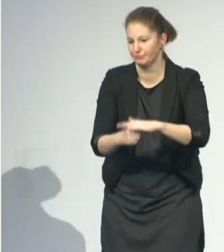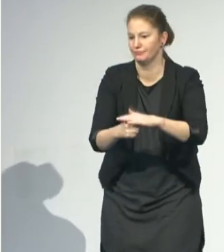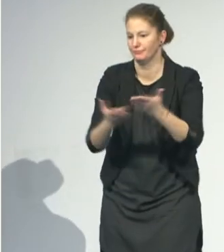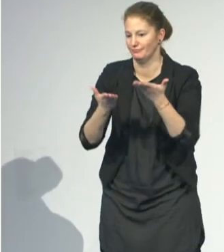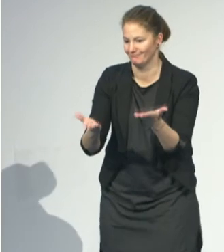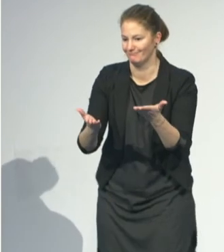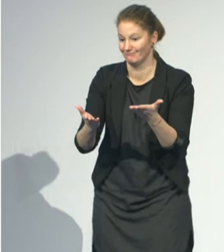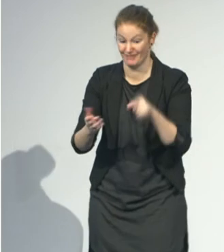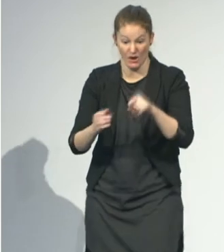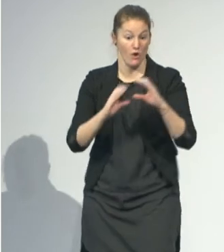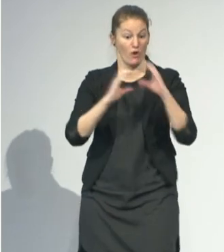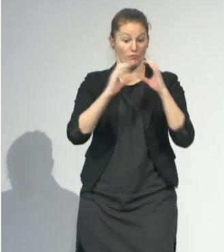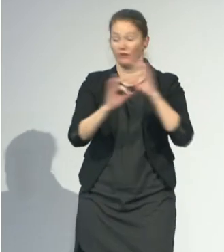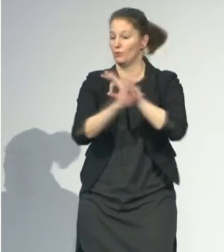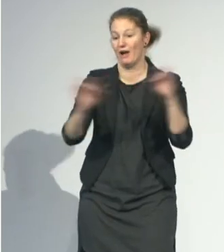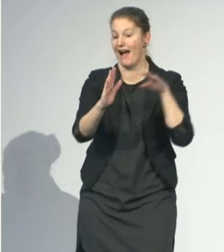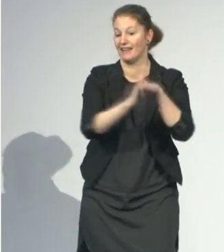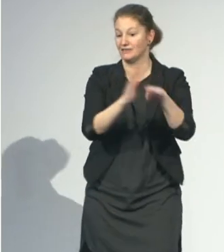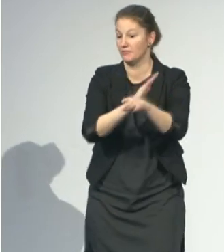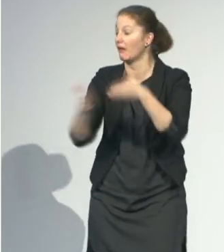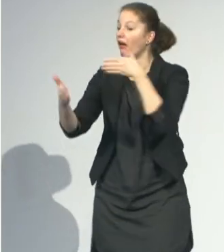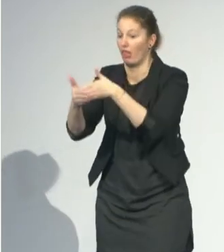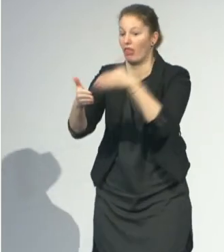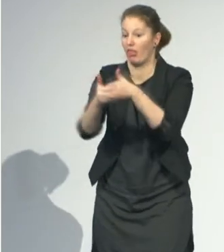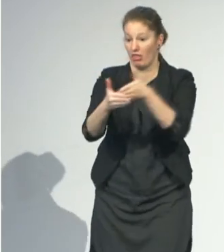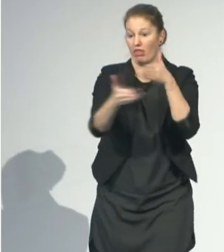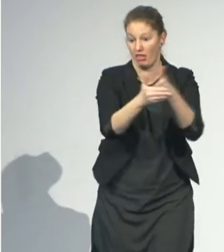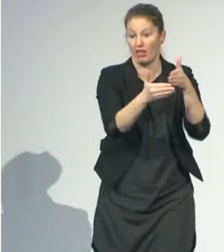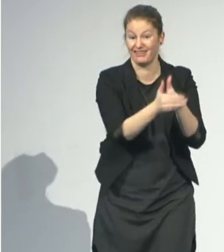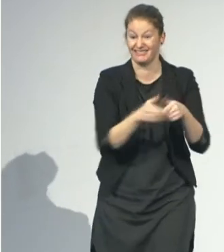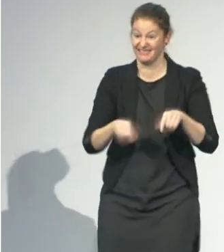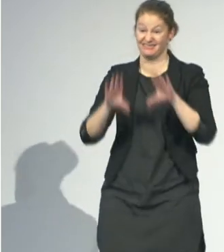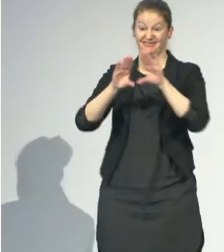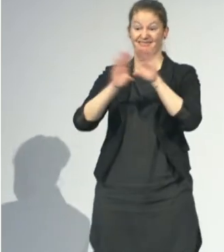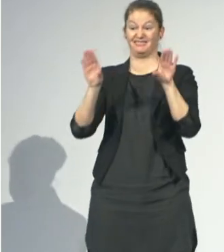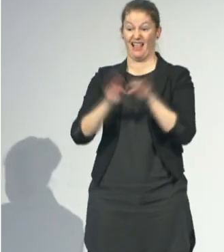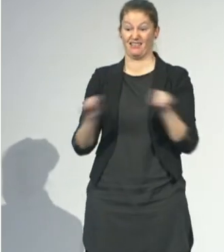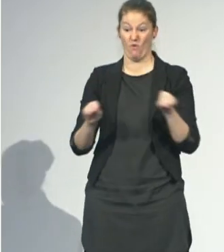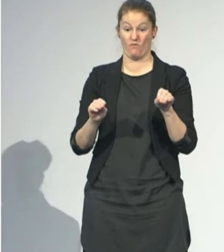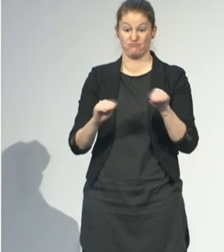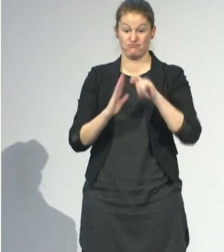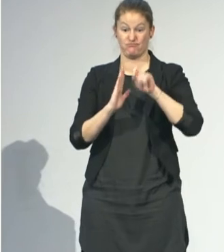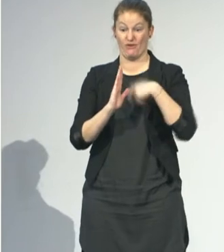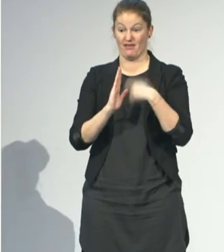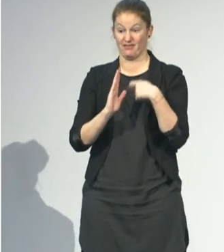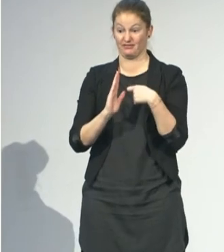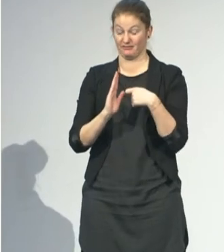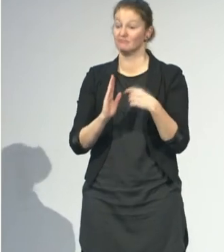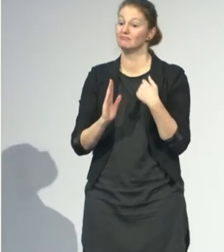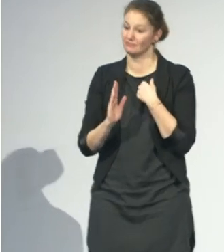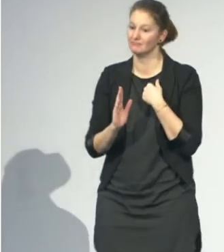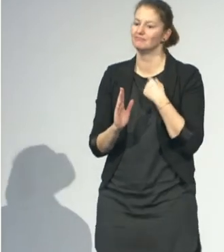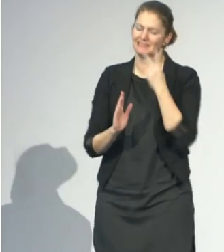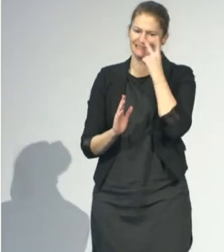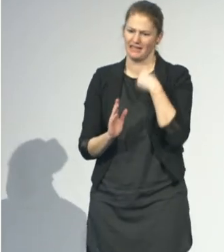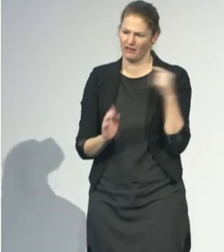accessibility. Even here in the Zero Project, I realize sometimes even the best